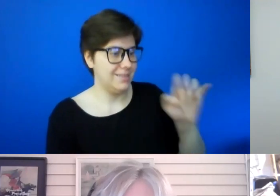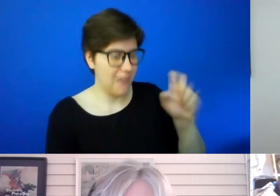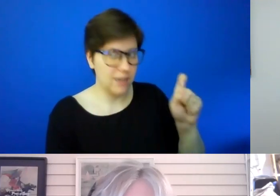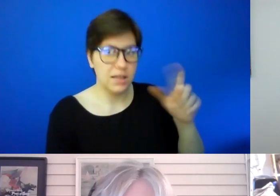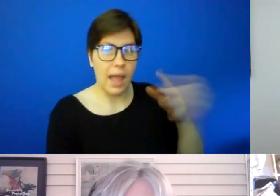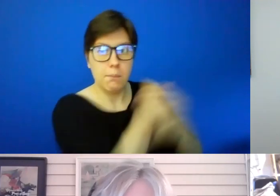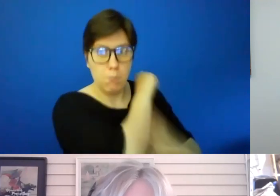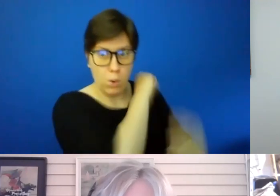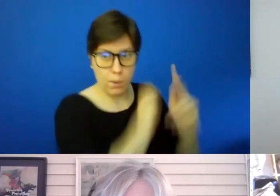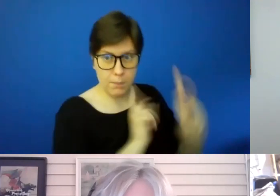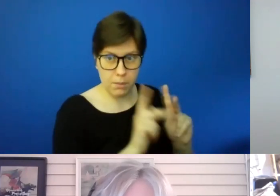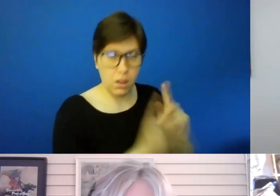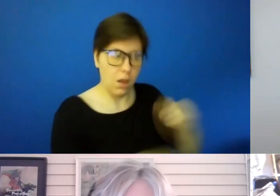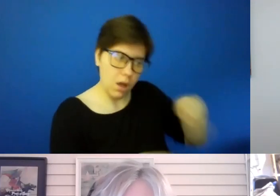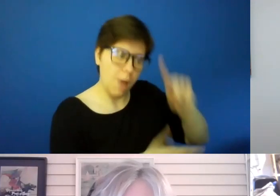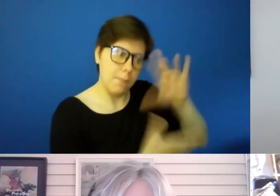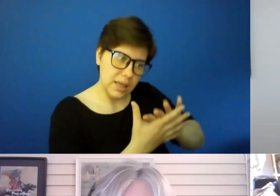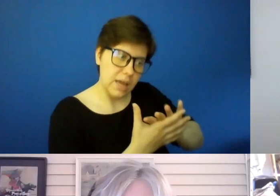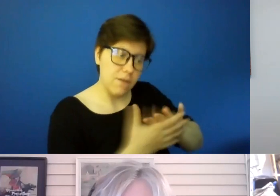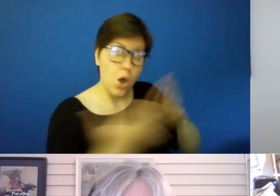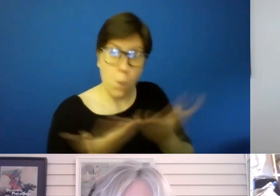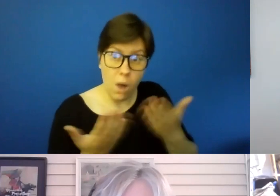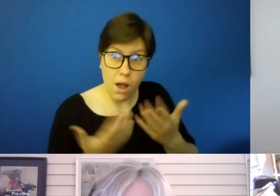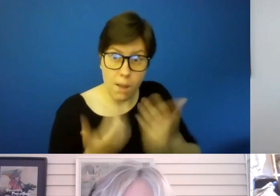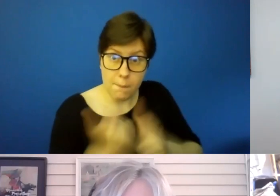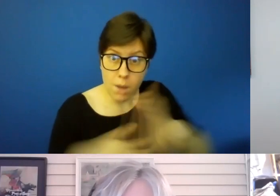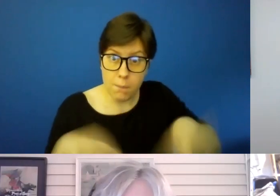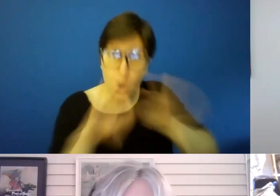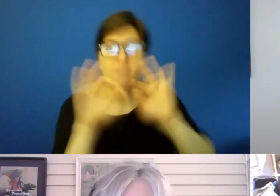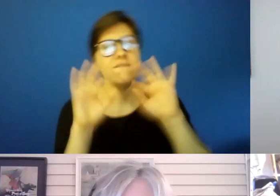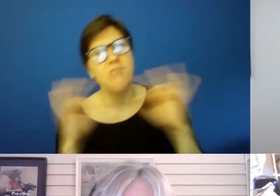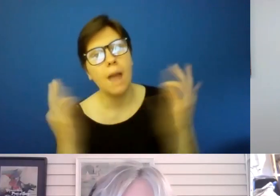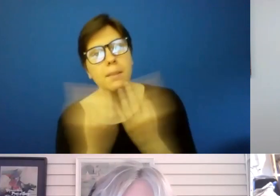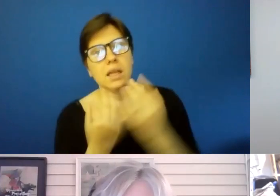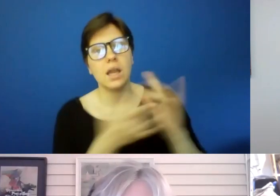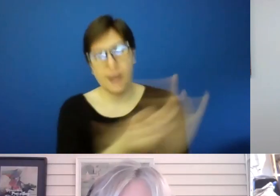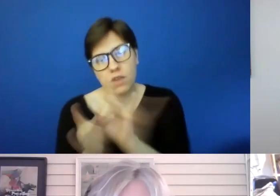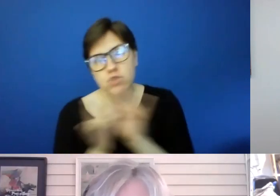that family and connection is what's so important.